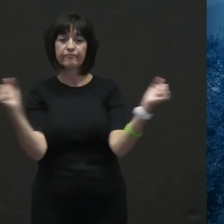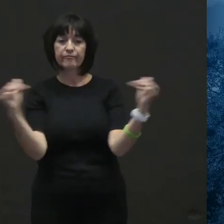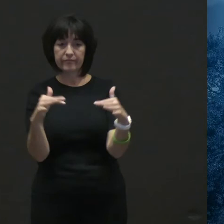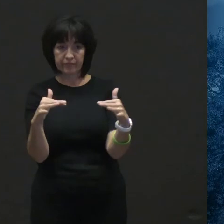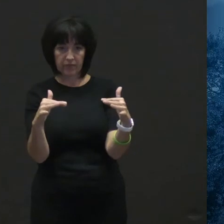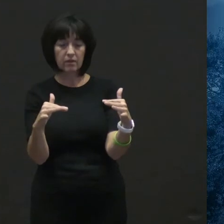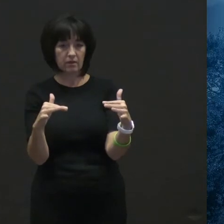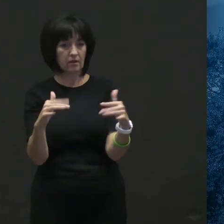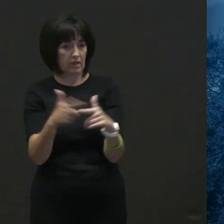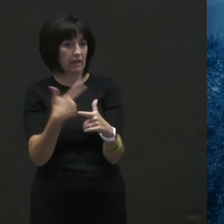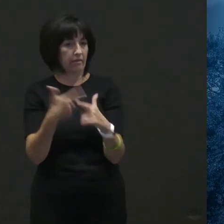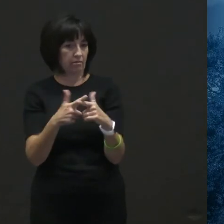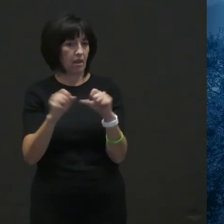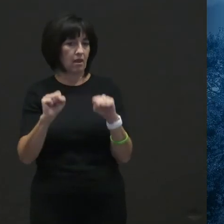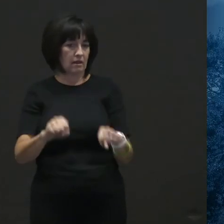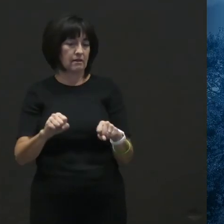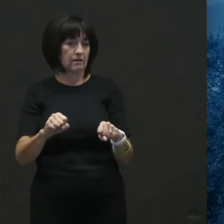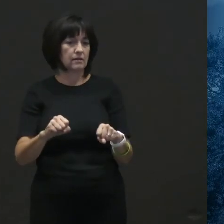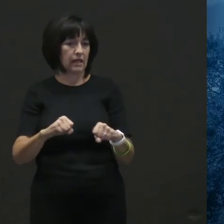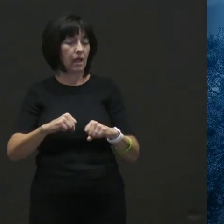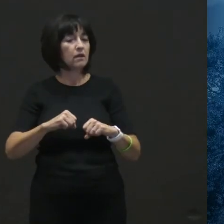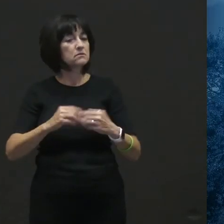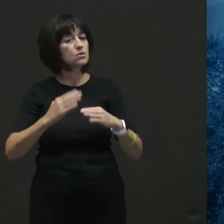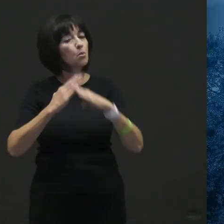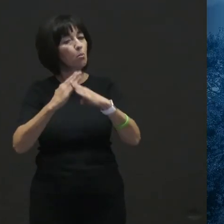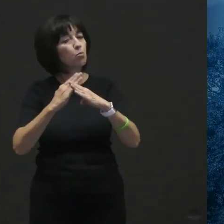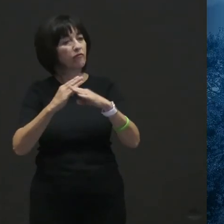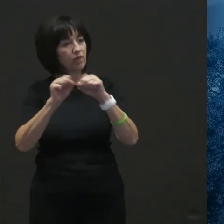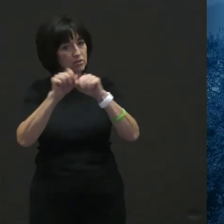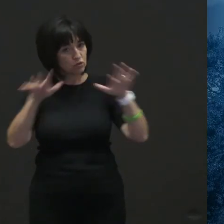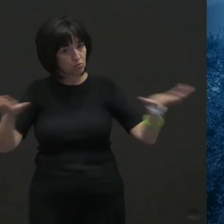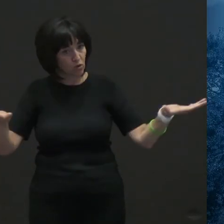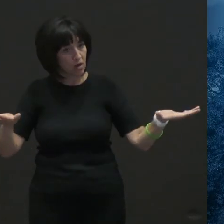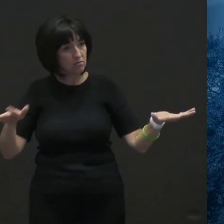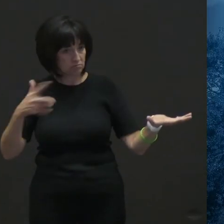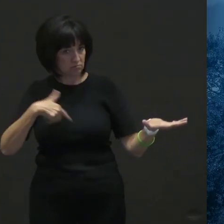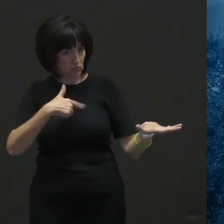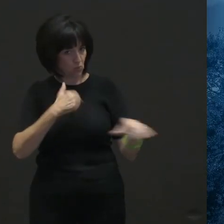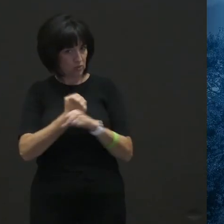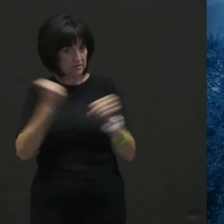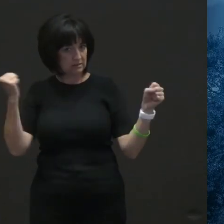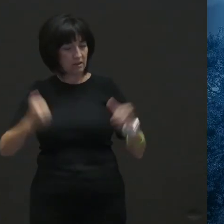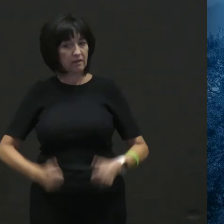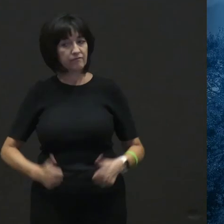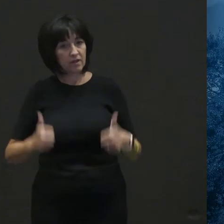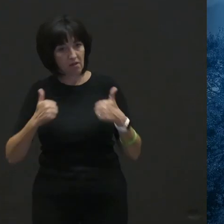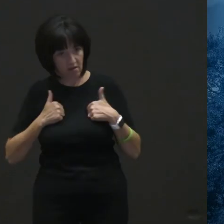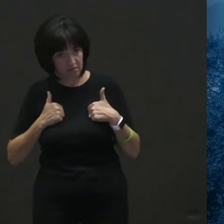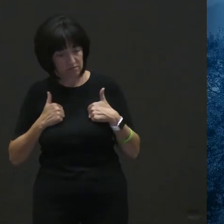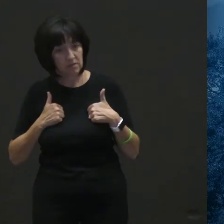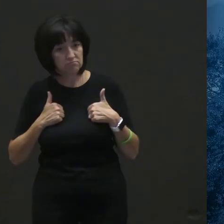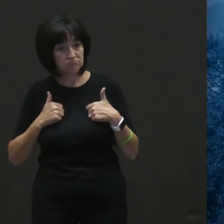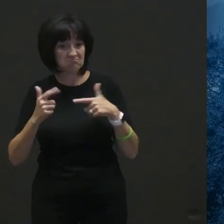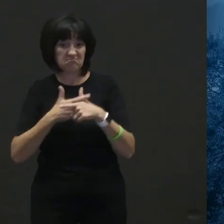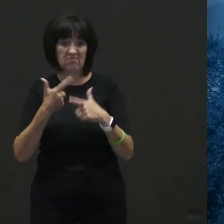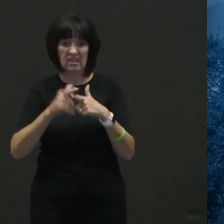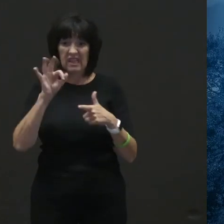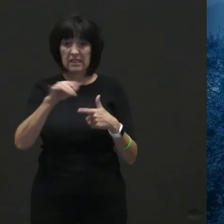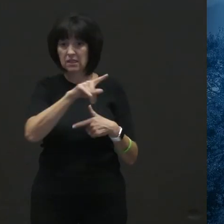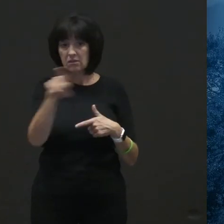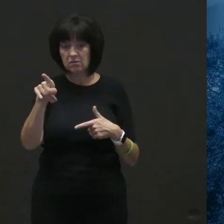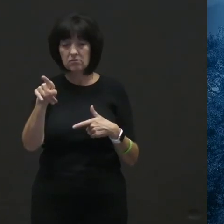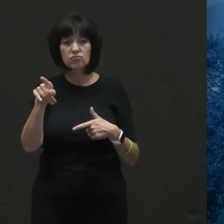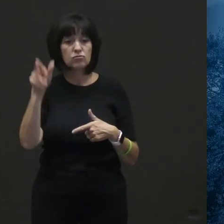more broadly in the community, ultimately maybe save lives, and certainly affect the